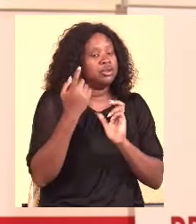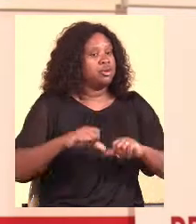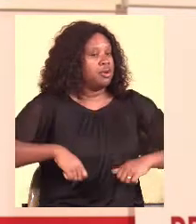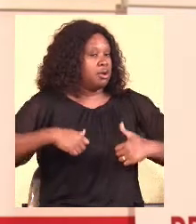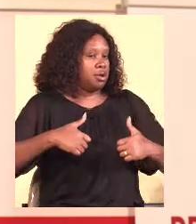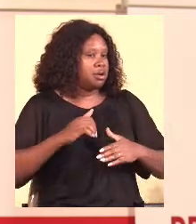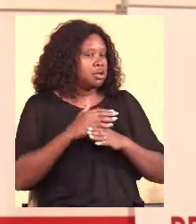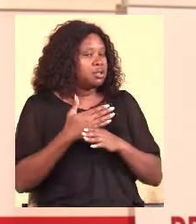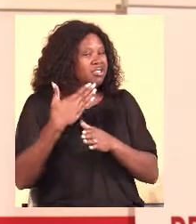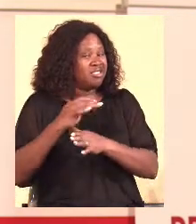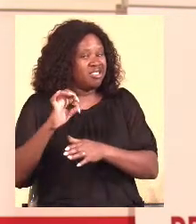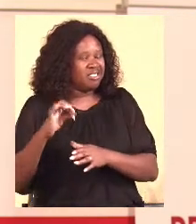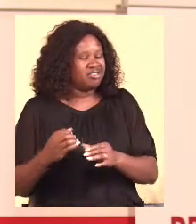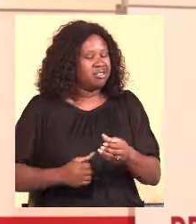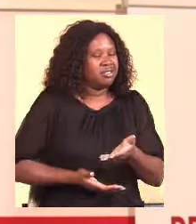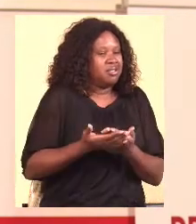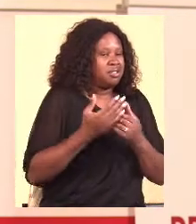ministry.